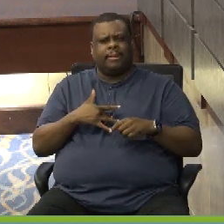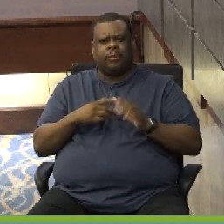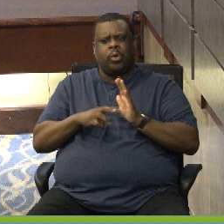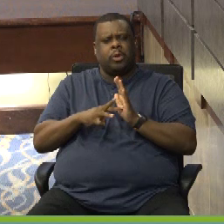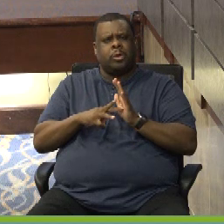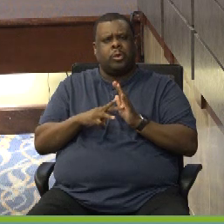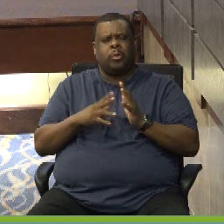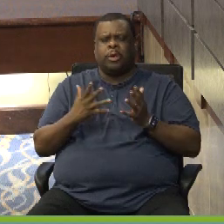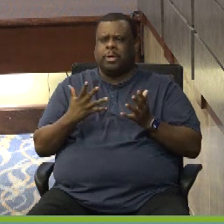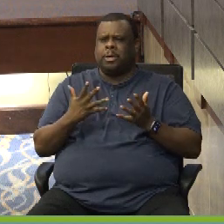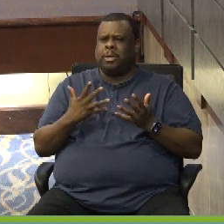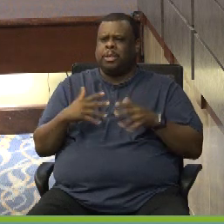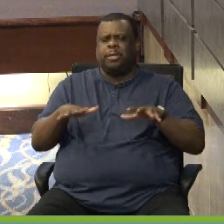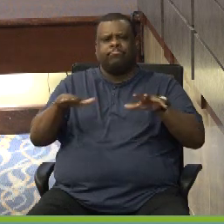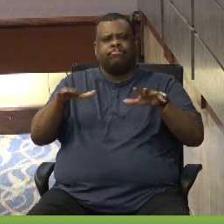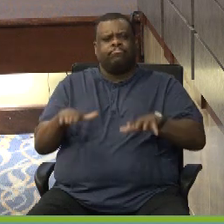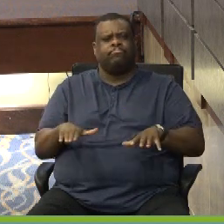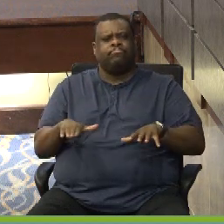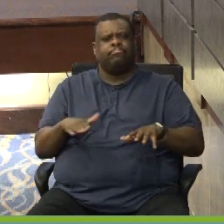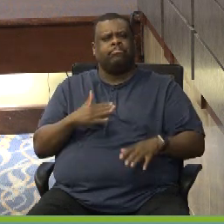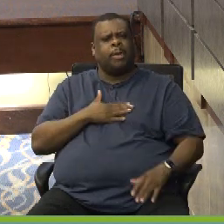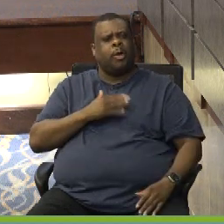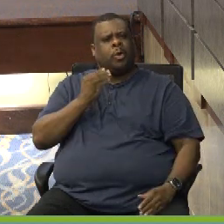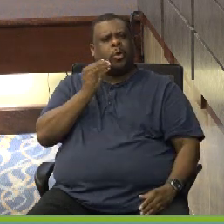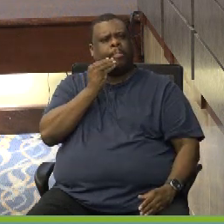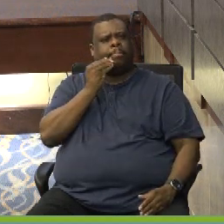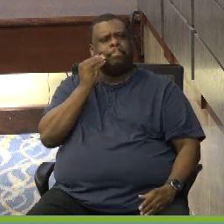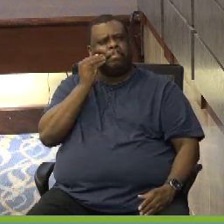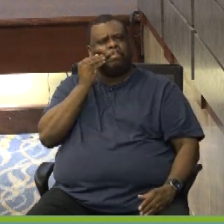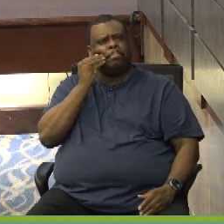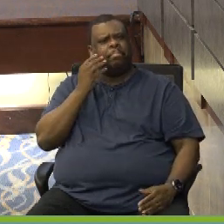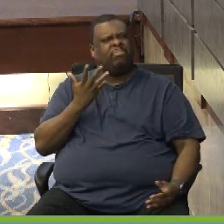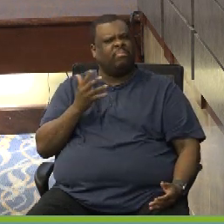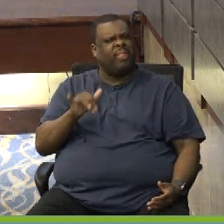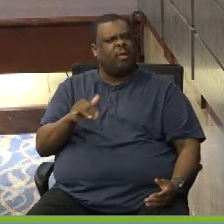down to purpose, as Anna alluded to earlier, really